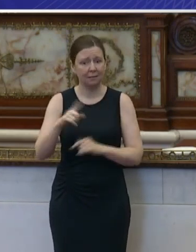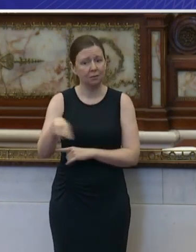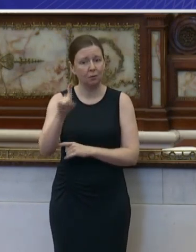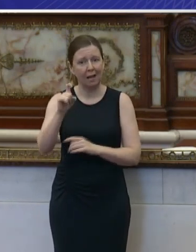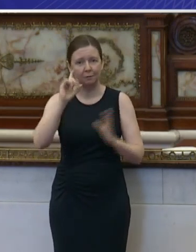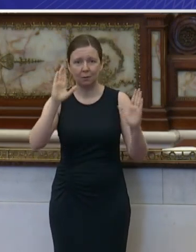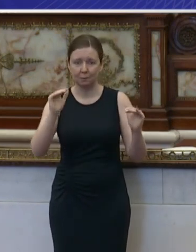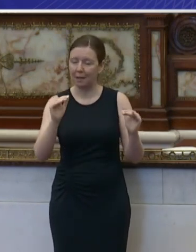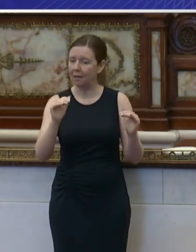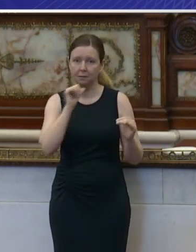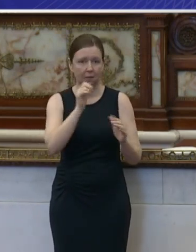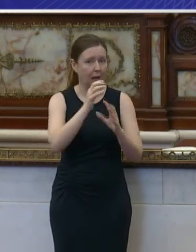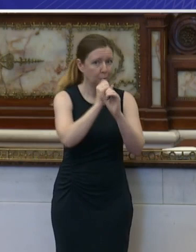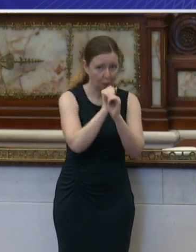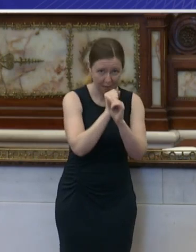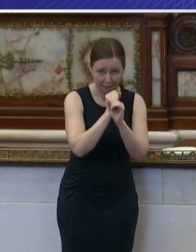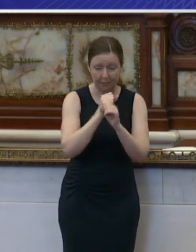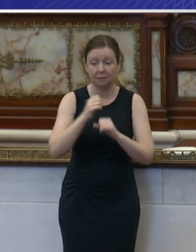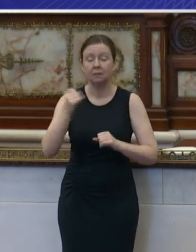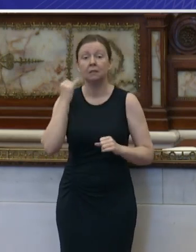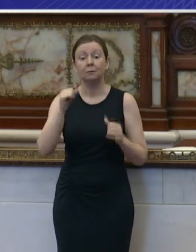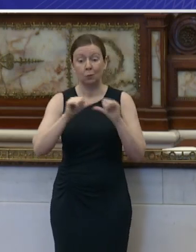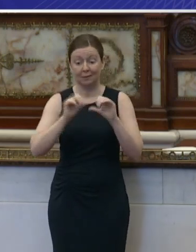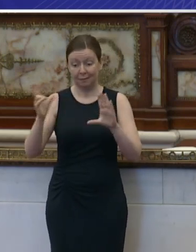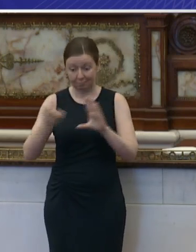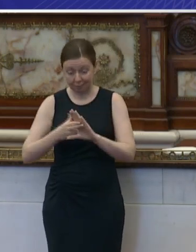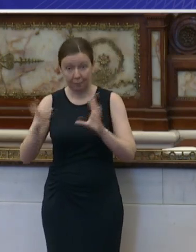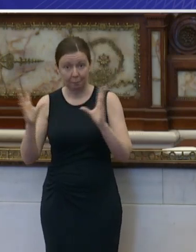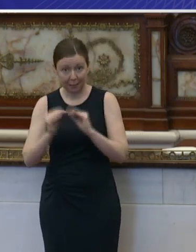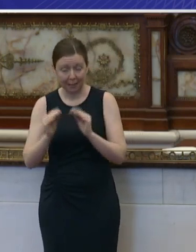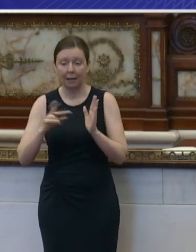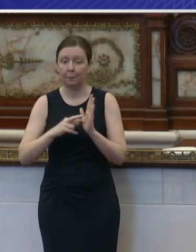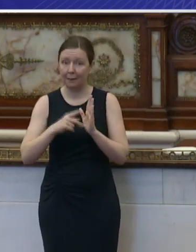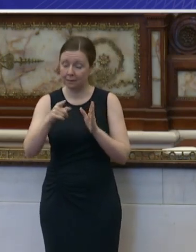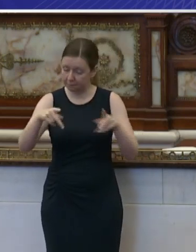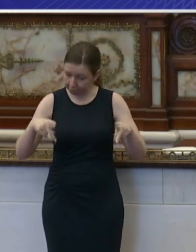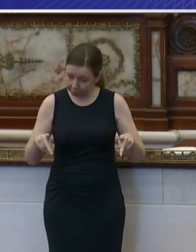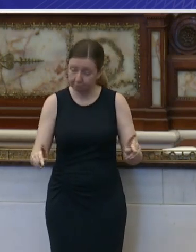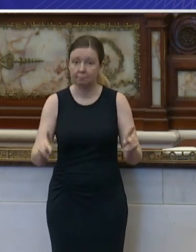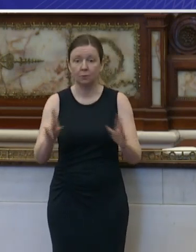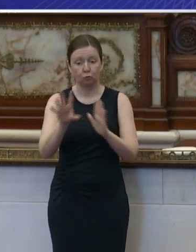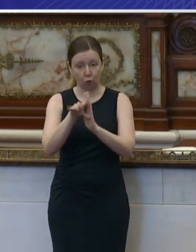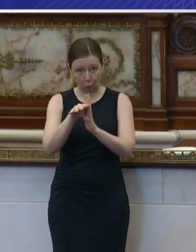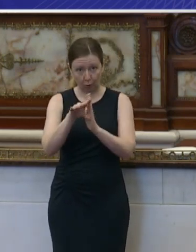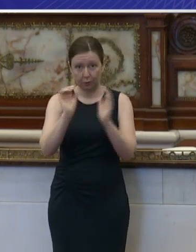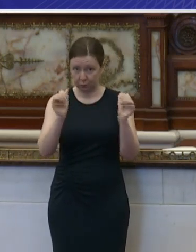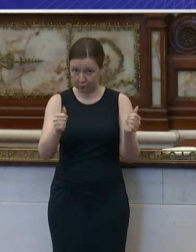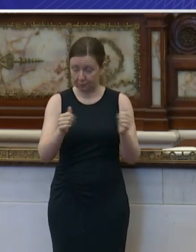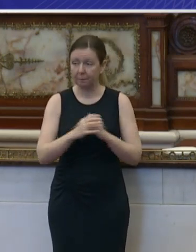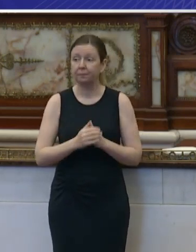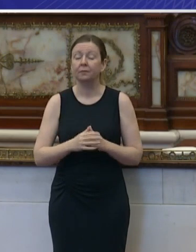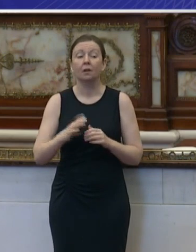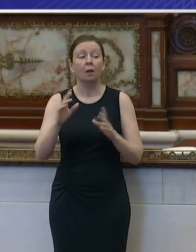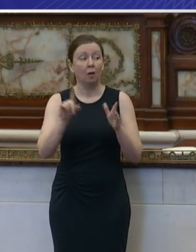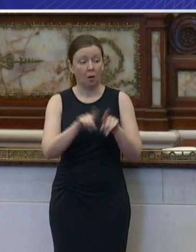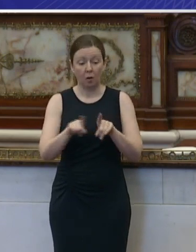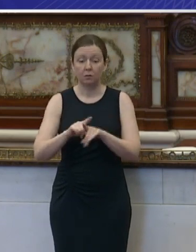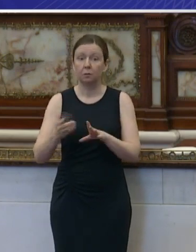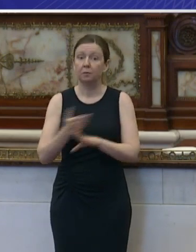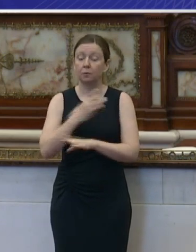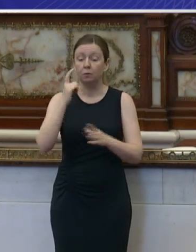expectation of privacy. By continuing to be in this meeting, you are consenting to being recorded. Additionally, prior to